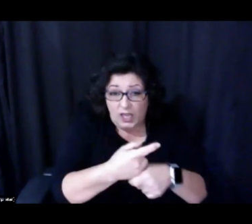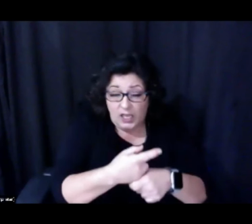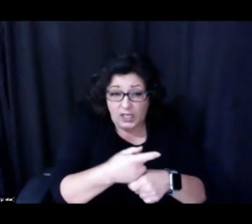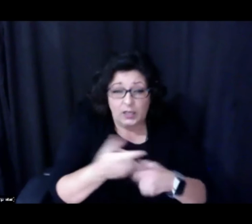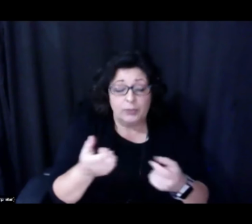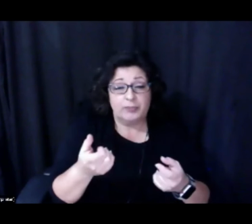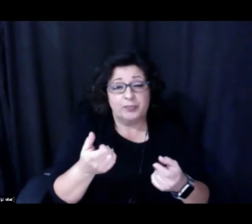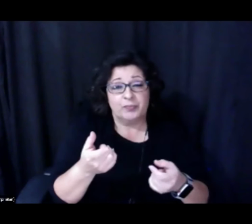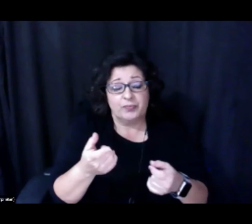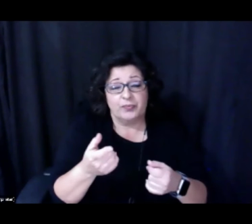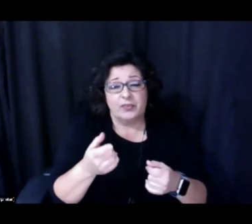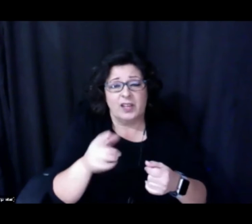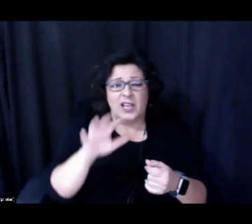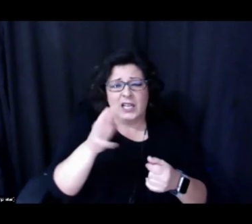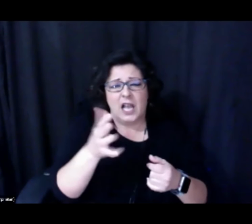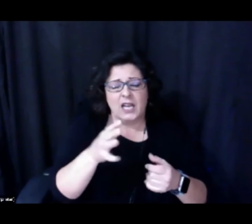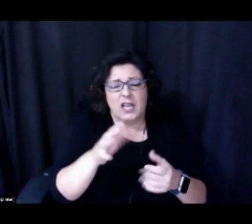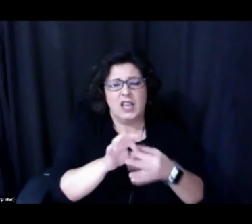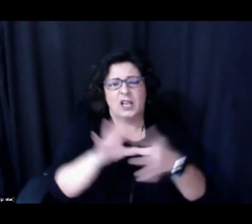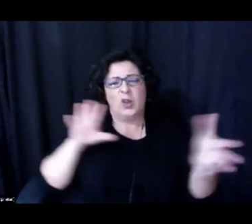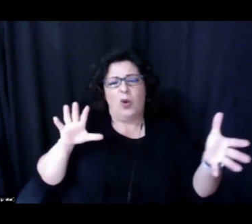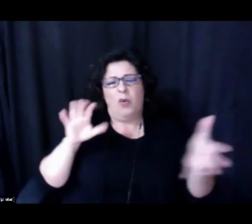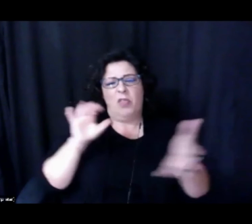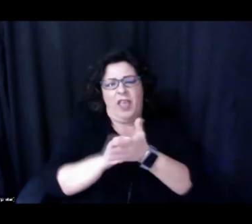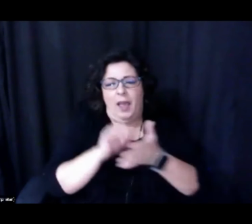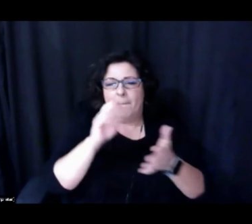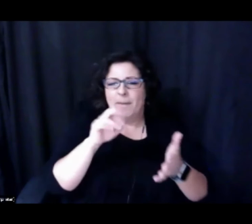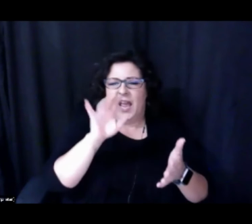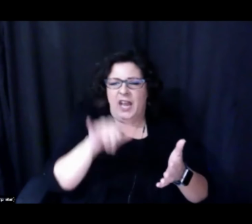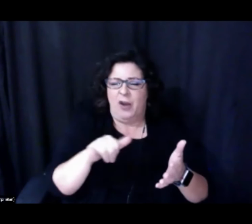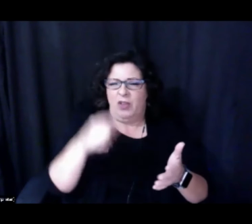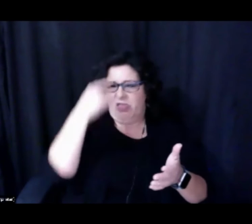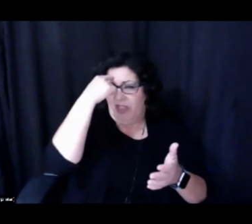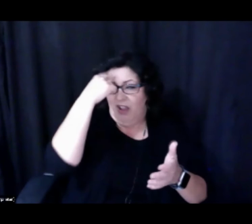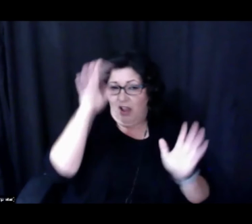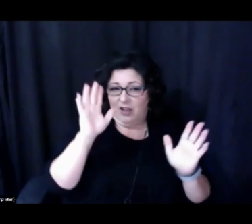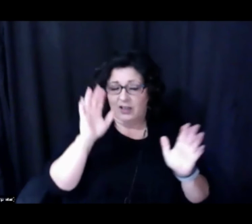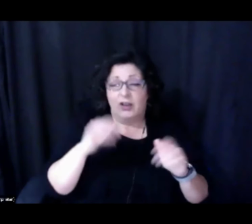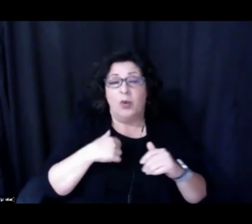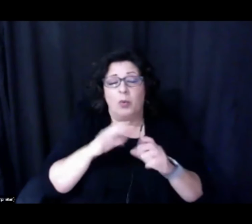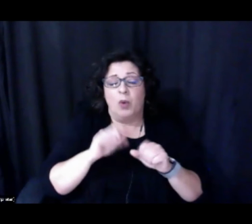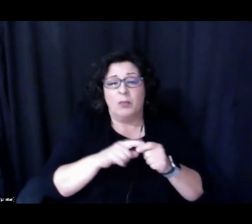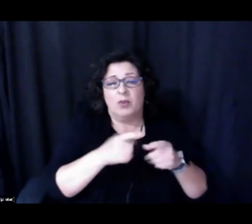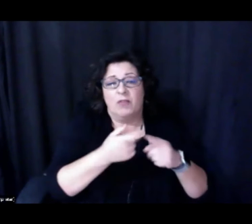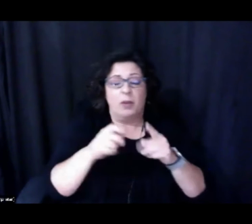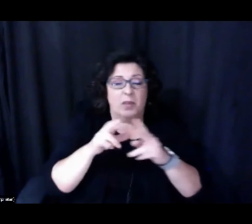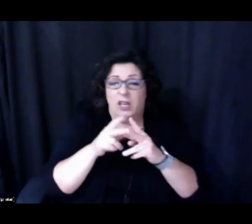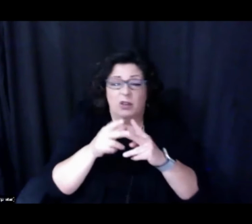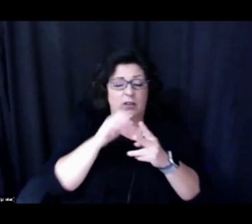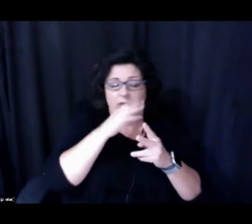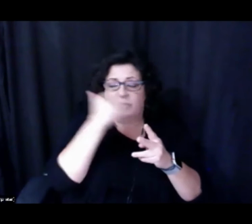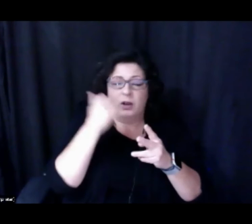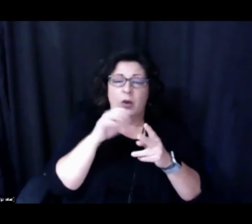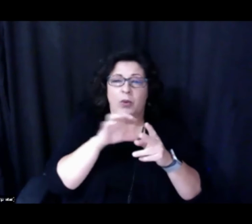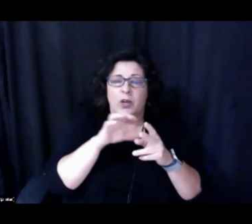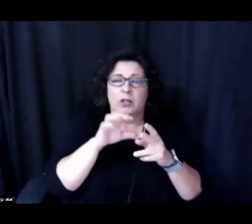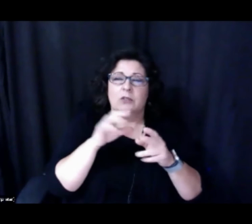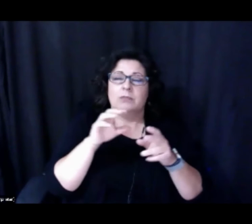to kind of let go of this binary framework, right? So we want to move from either or to both